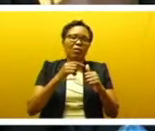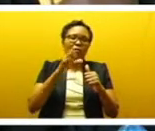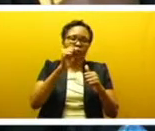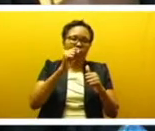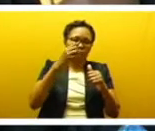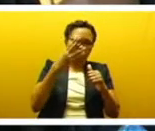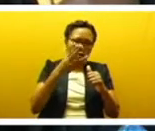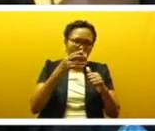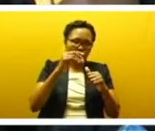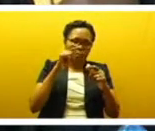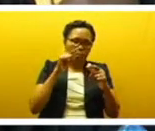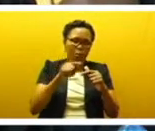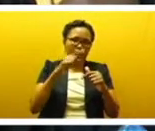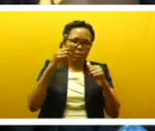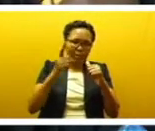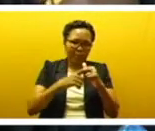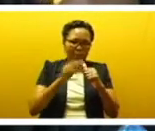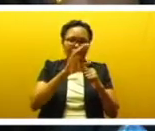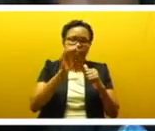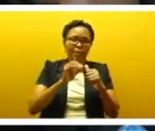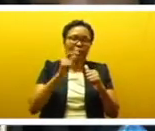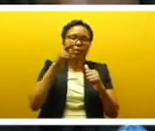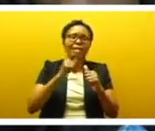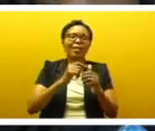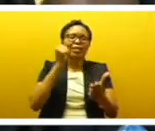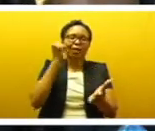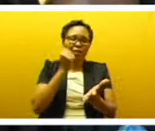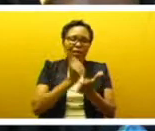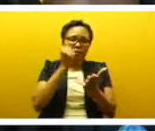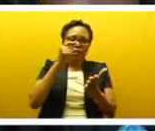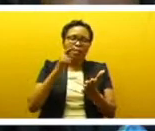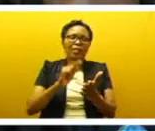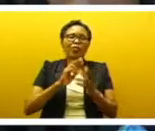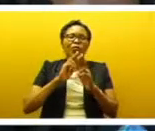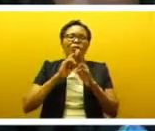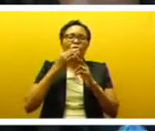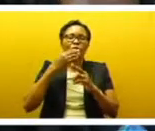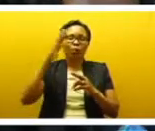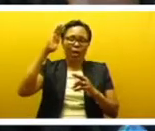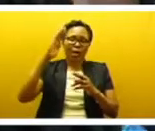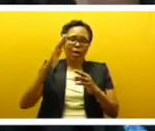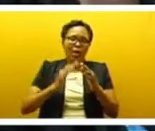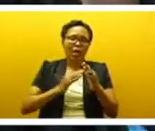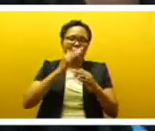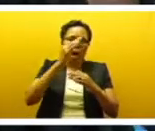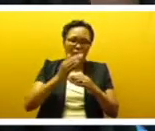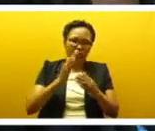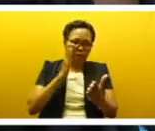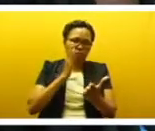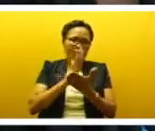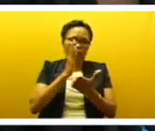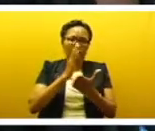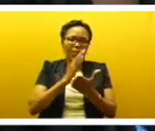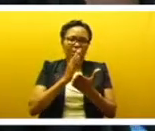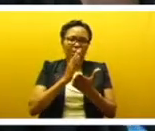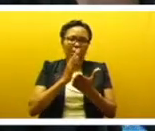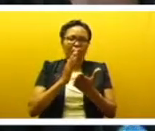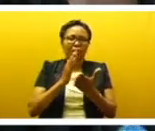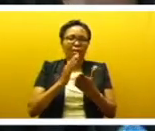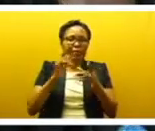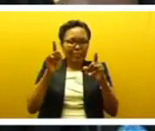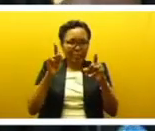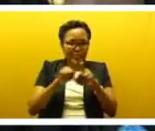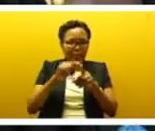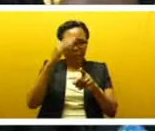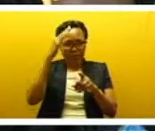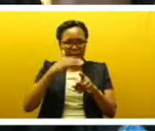64.6%. That is an affidavit he's swearing way after the fact. The Director of Elections of that same date,